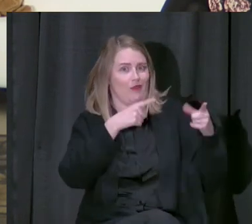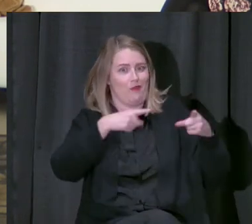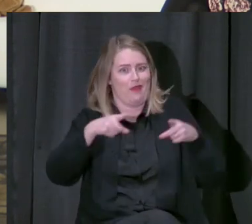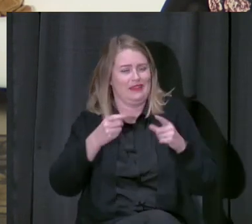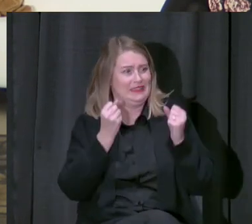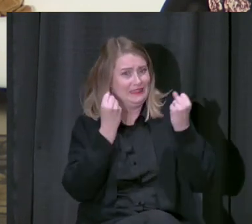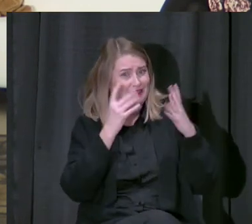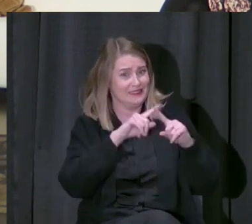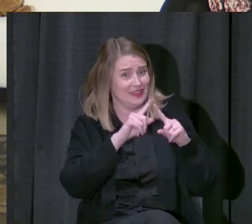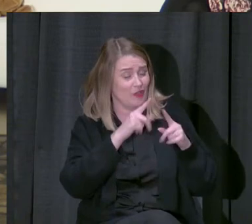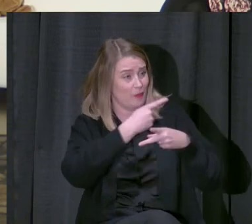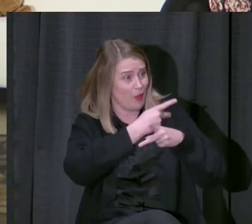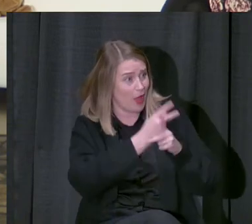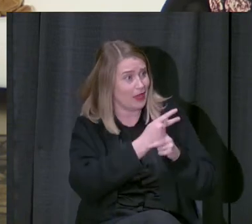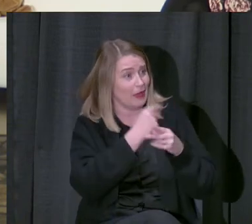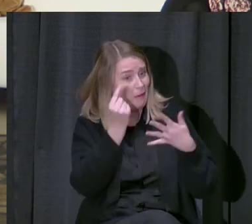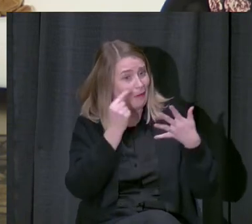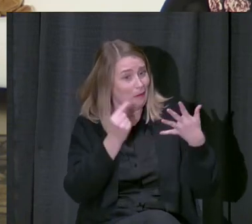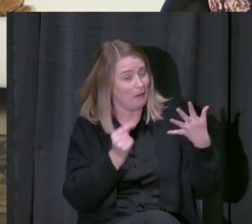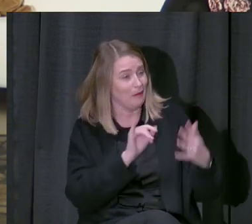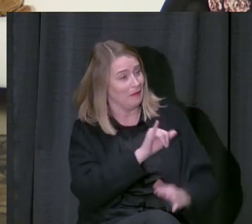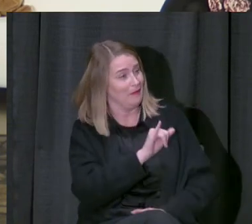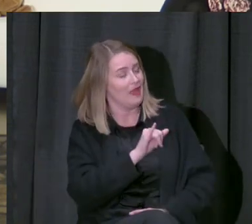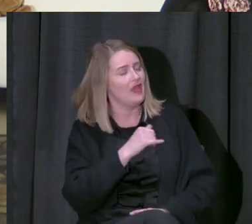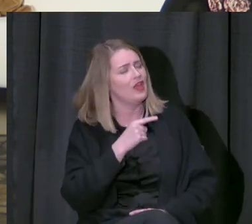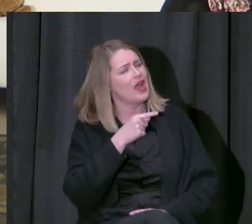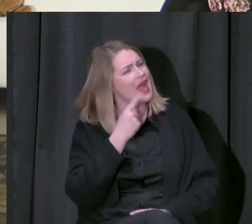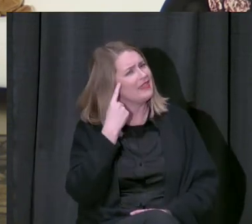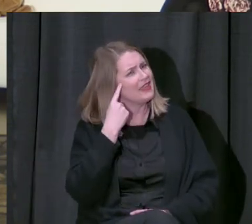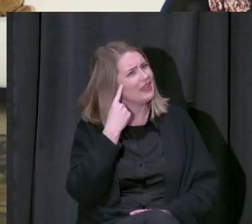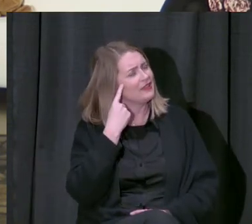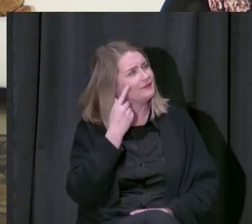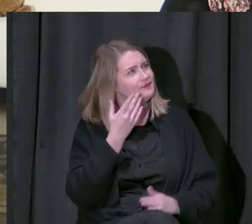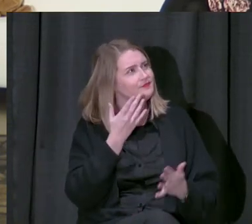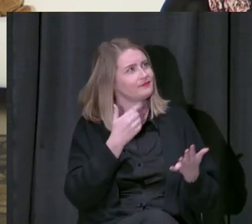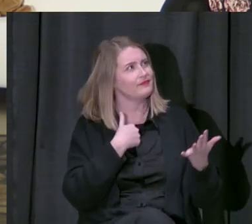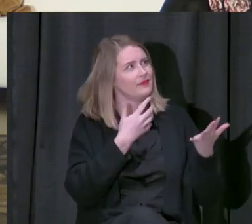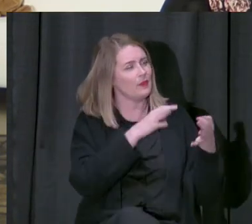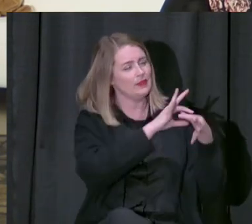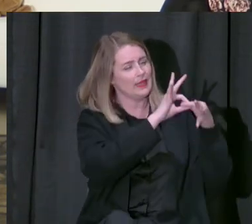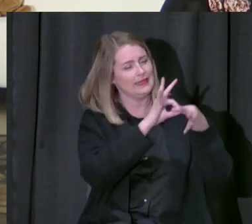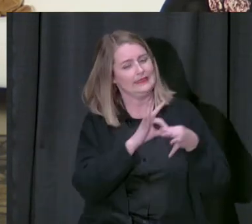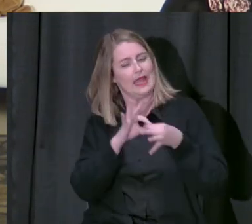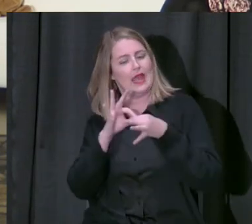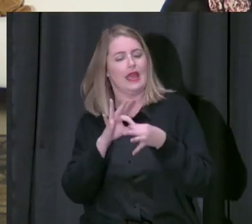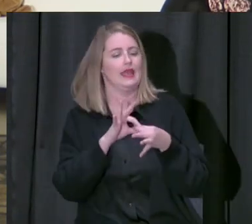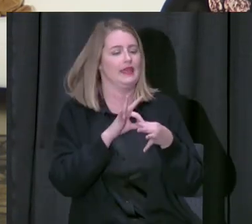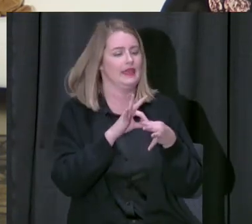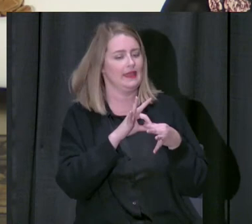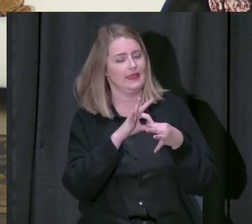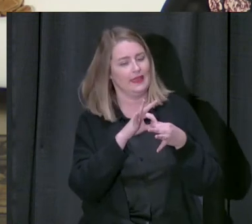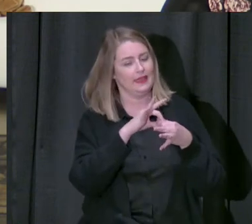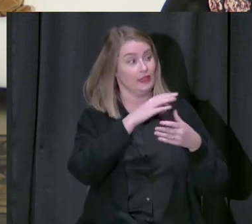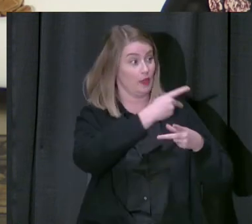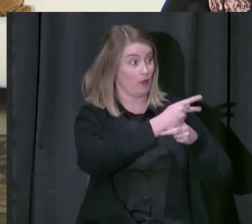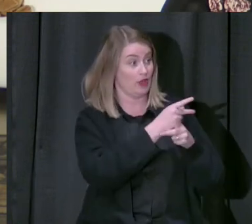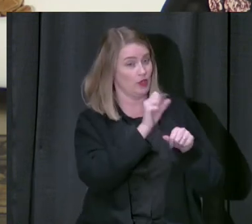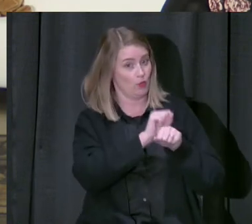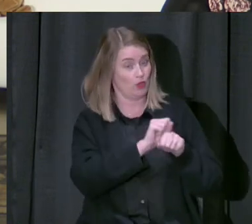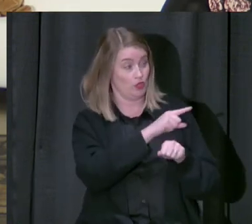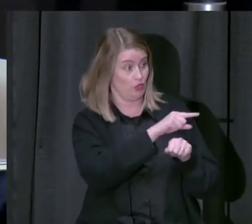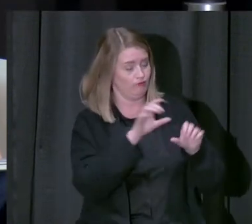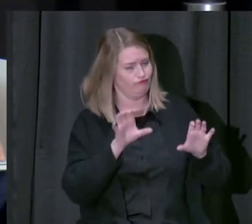different products, and I think, you know, I want to kind of tie these products and the work you're